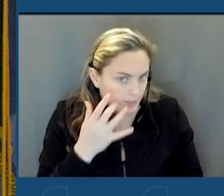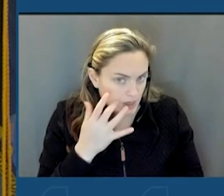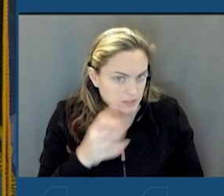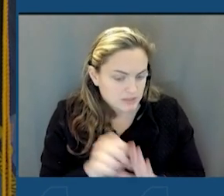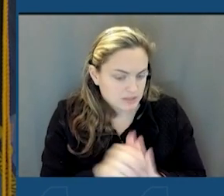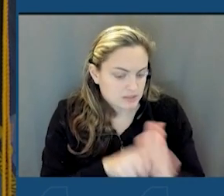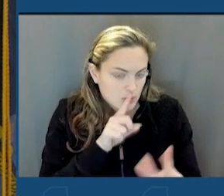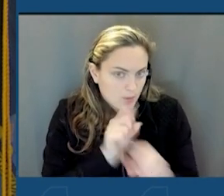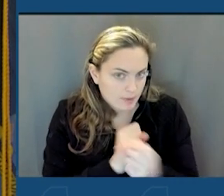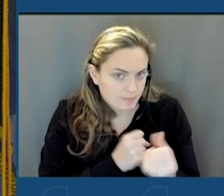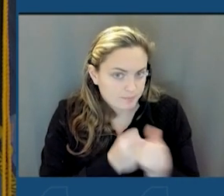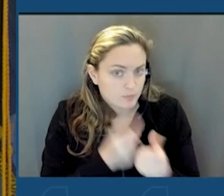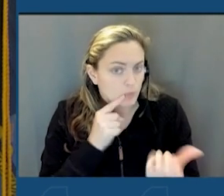to affordable housing.